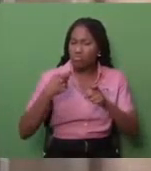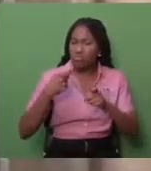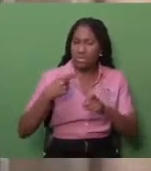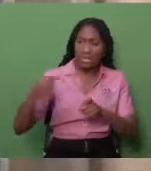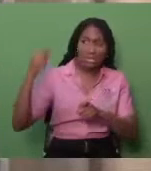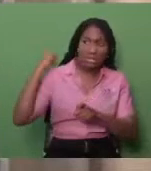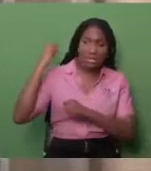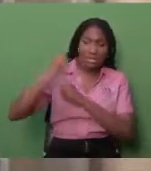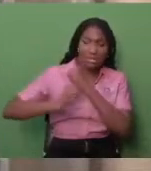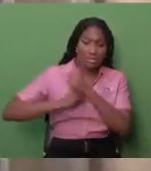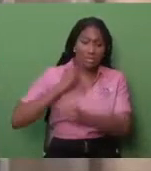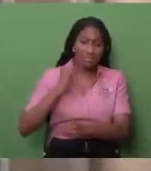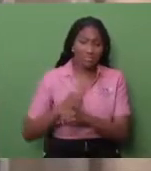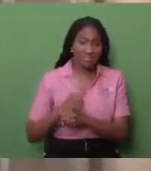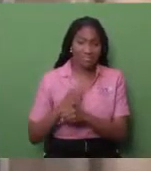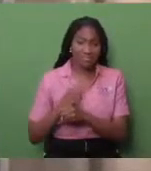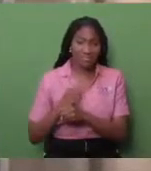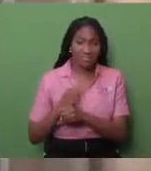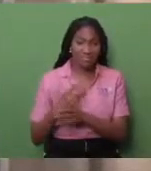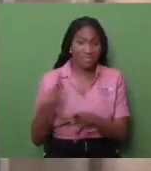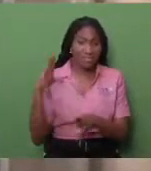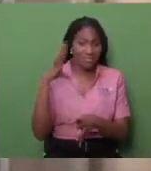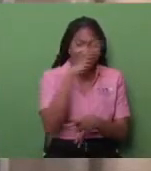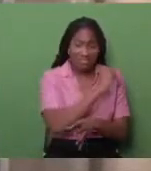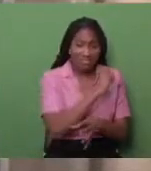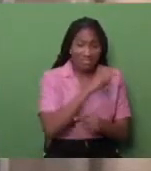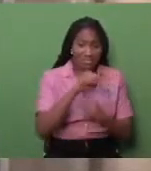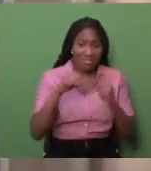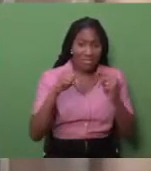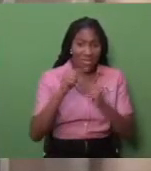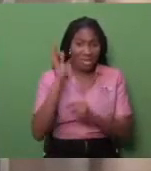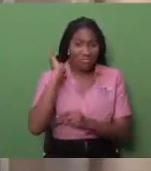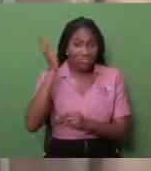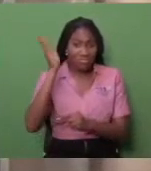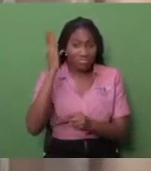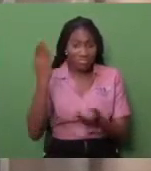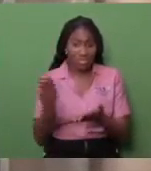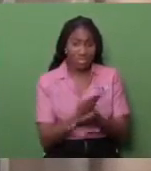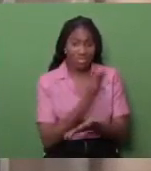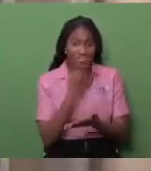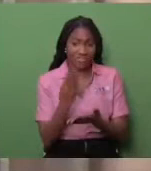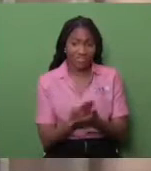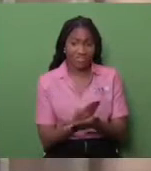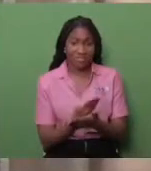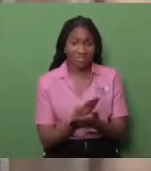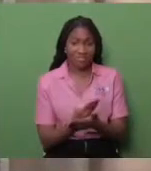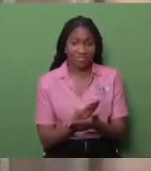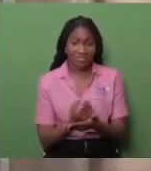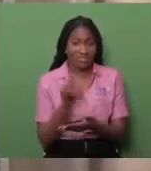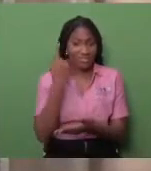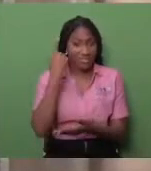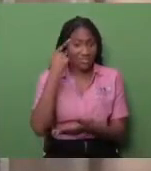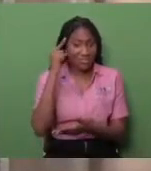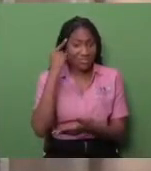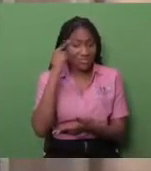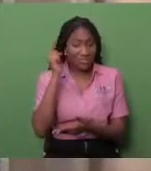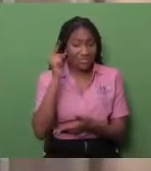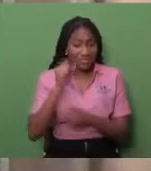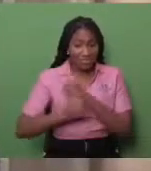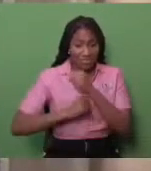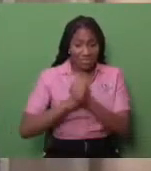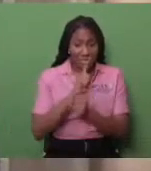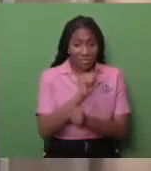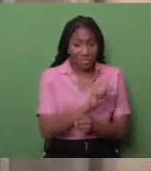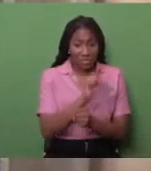on. That's what we do in a budget statement. And that, Madam Speaker, for fiscal 2020 to